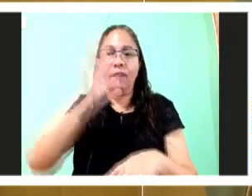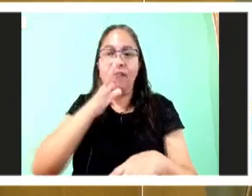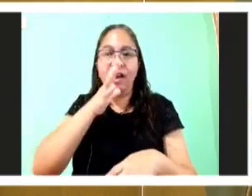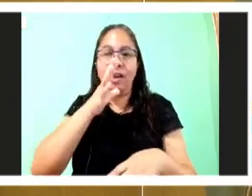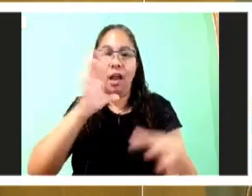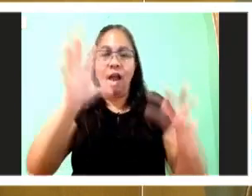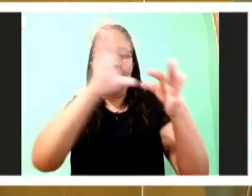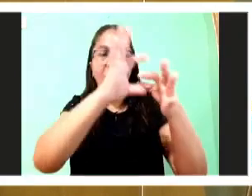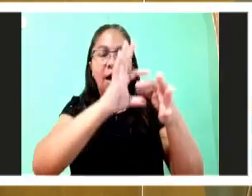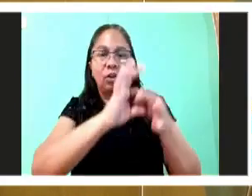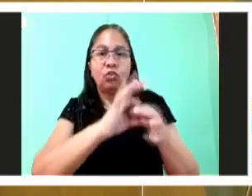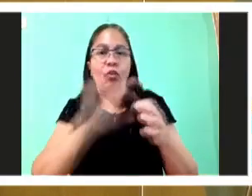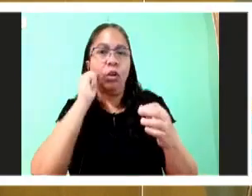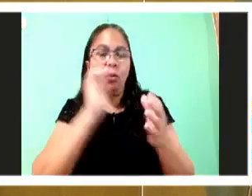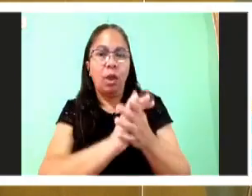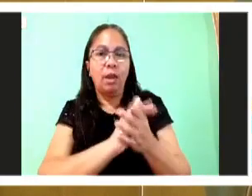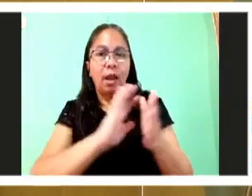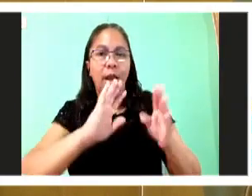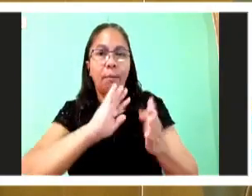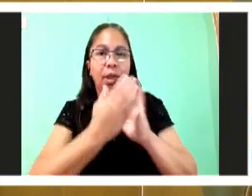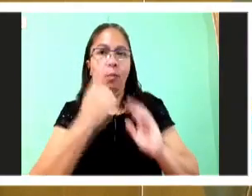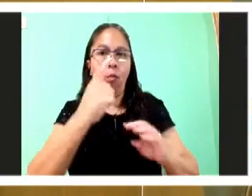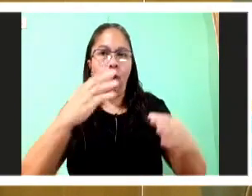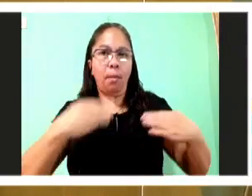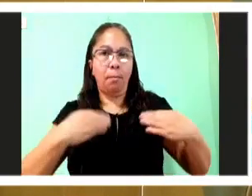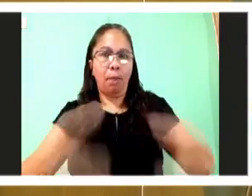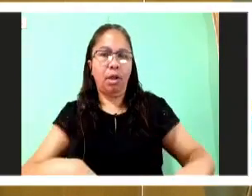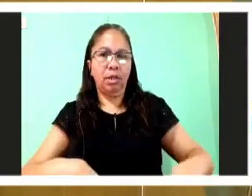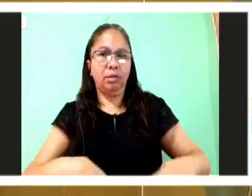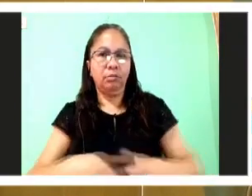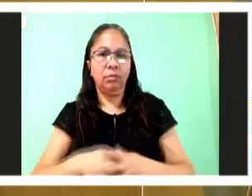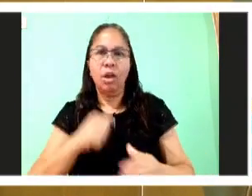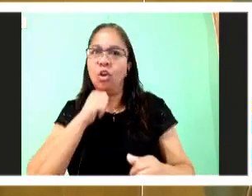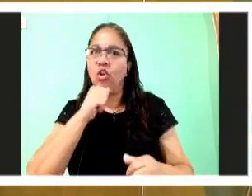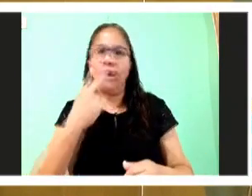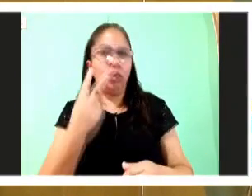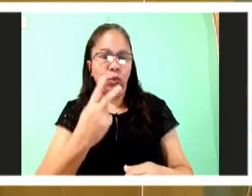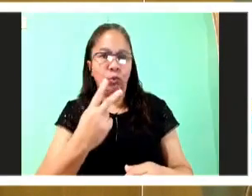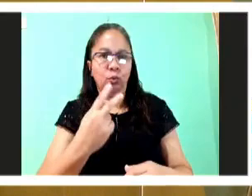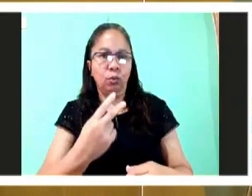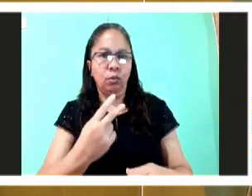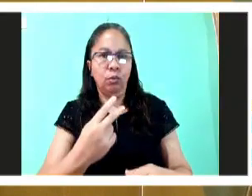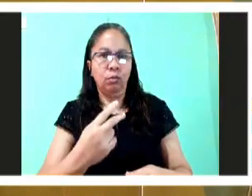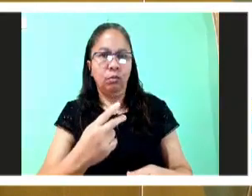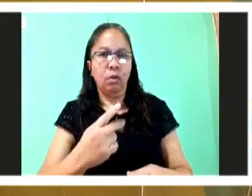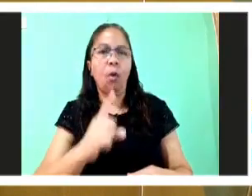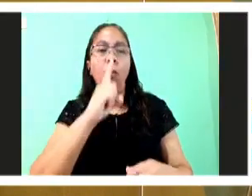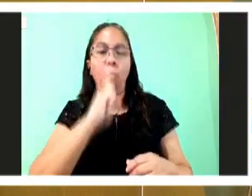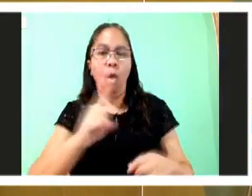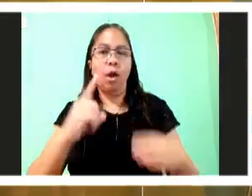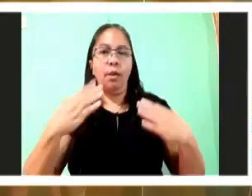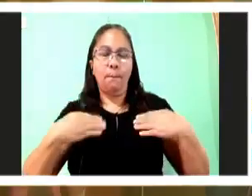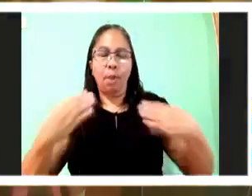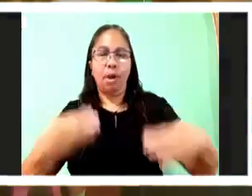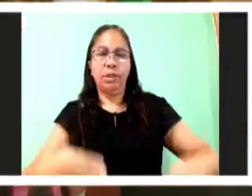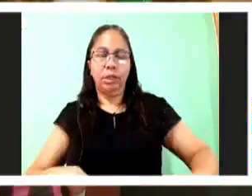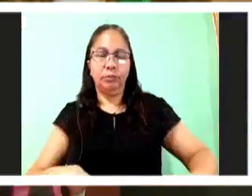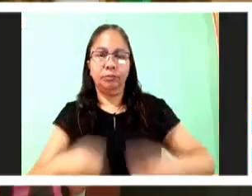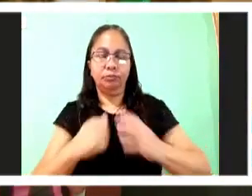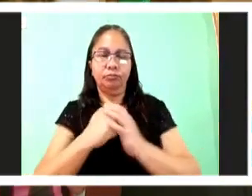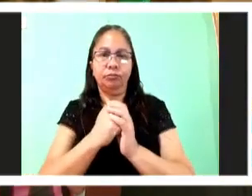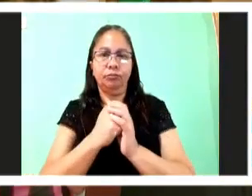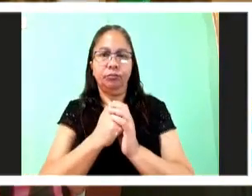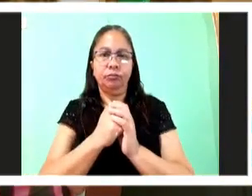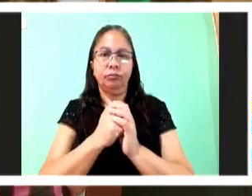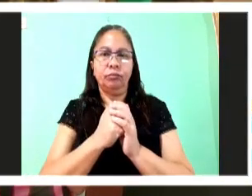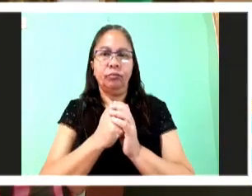two become one body. They are no longer two, therefore, but one body. So